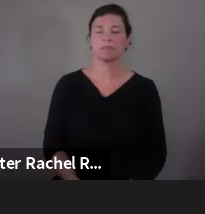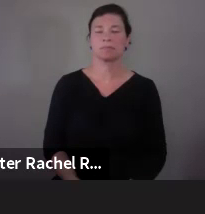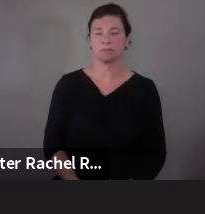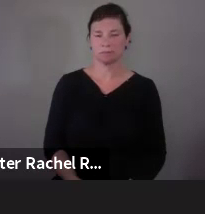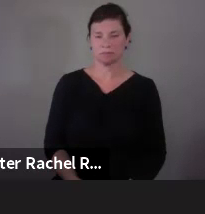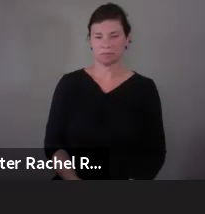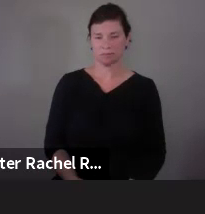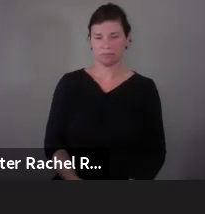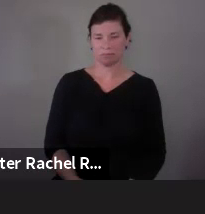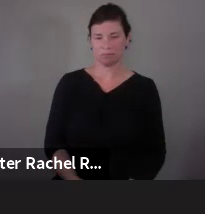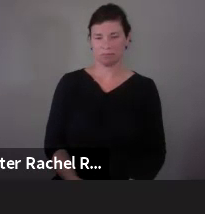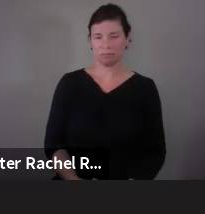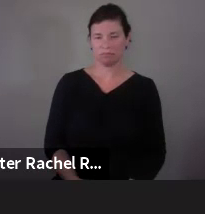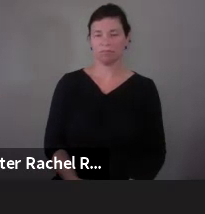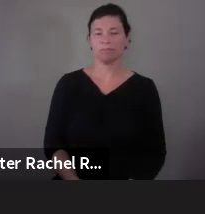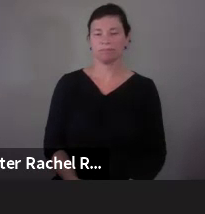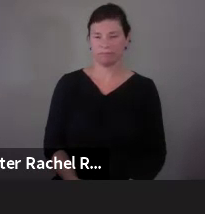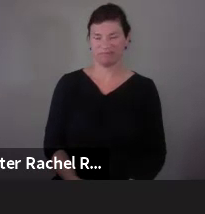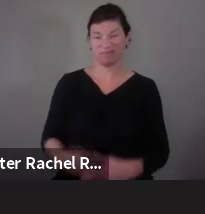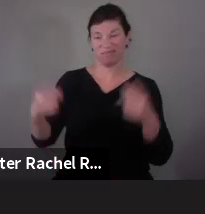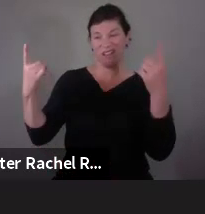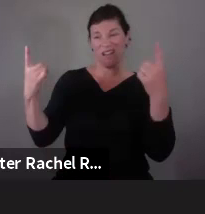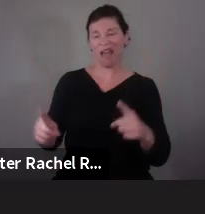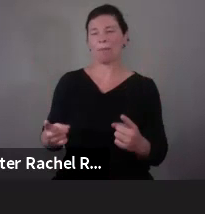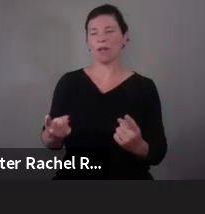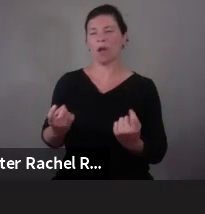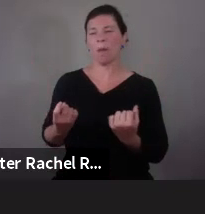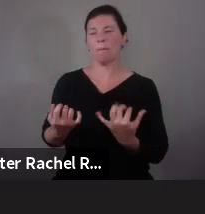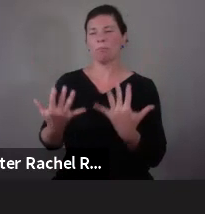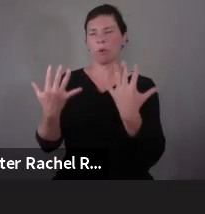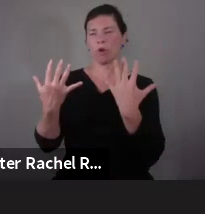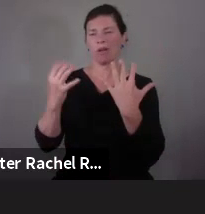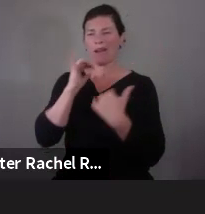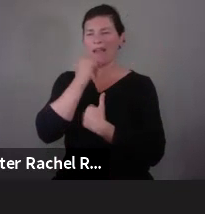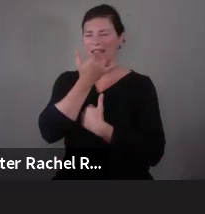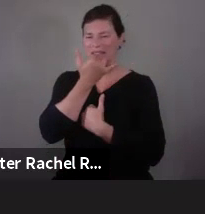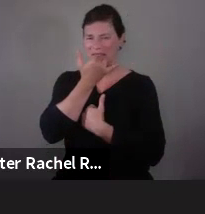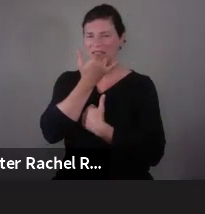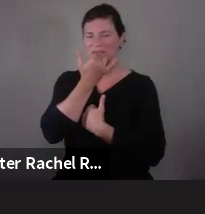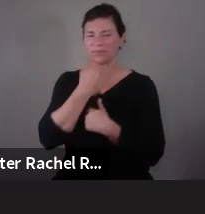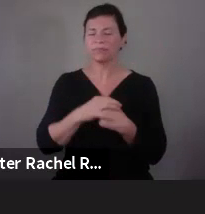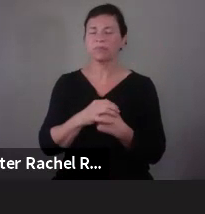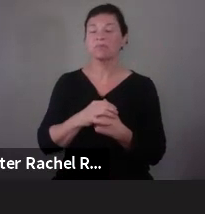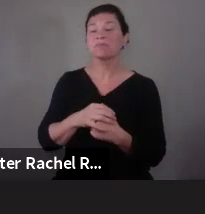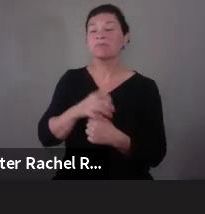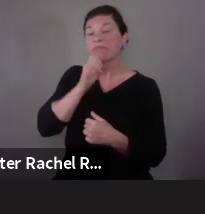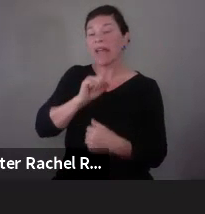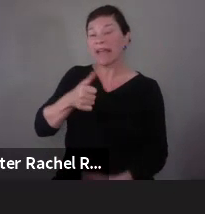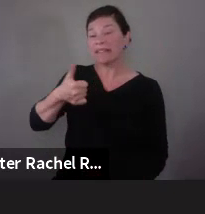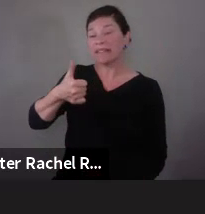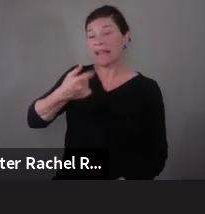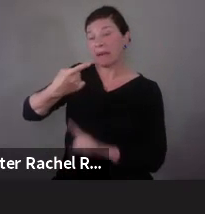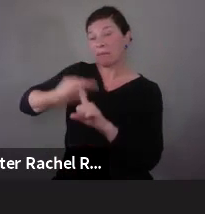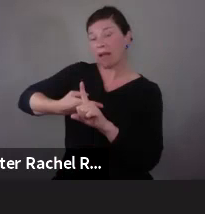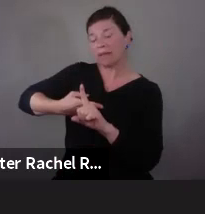It began with the burn accident with the scar tissue. I was 10 months old. My mother and father